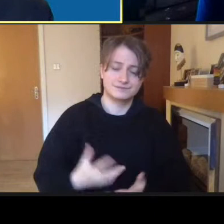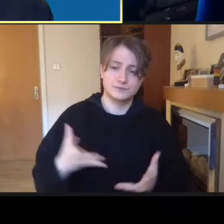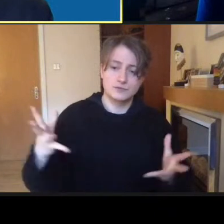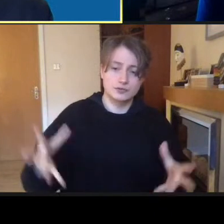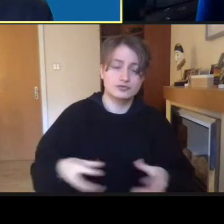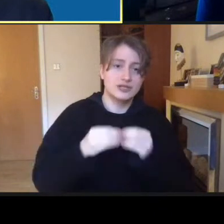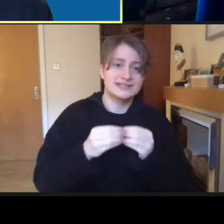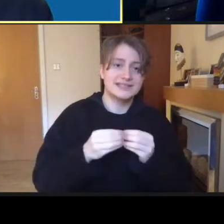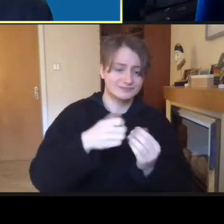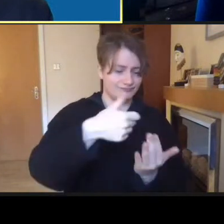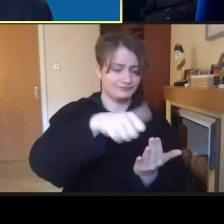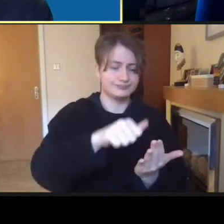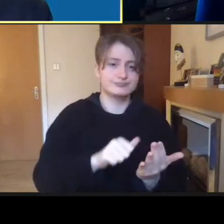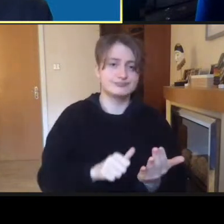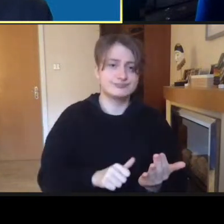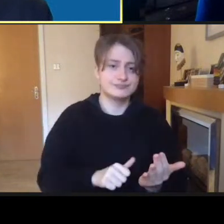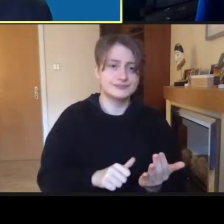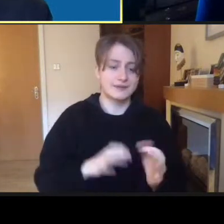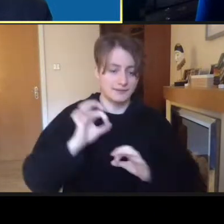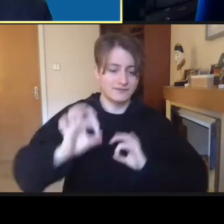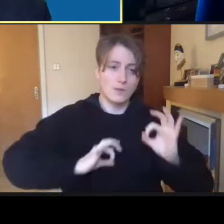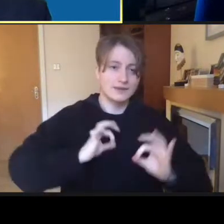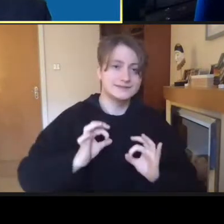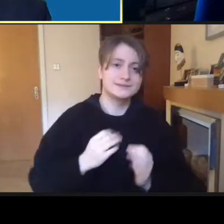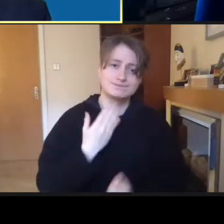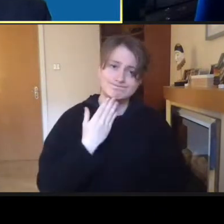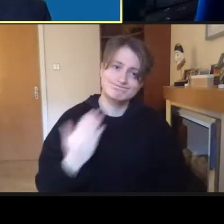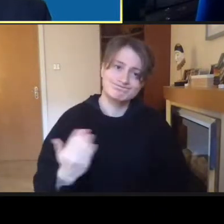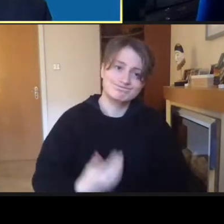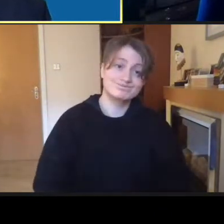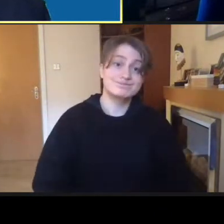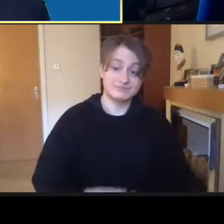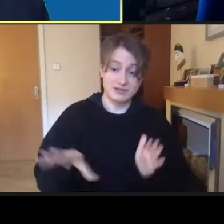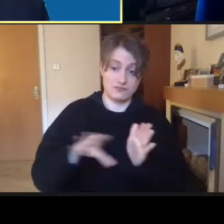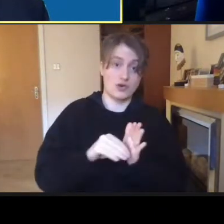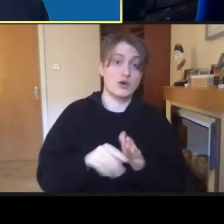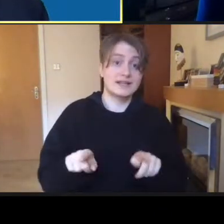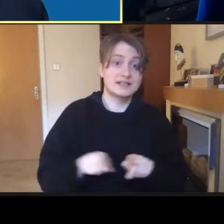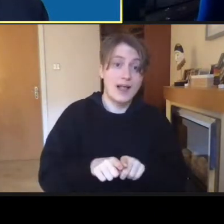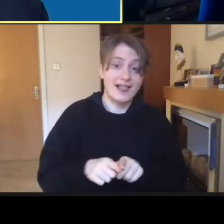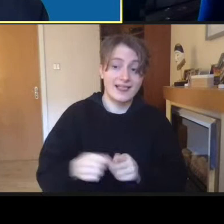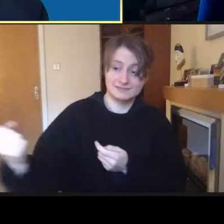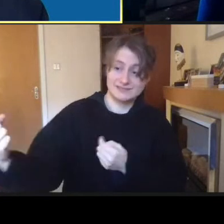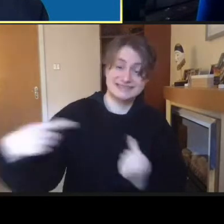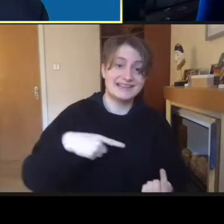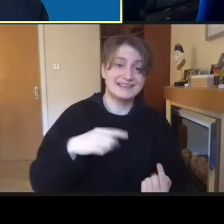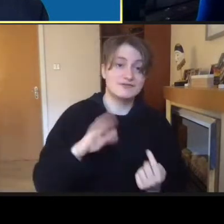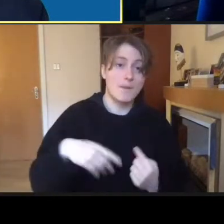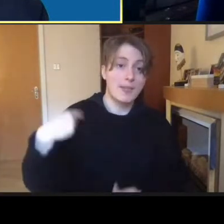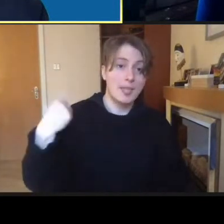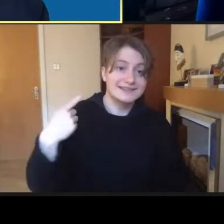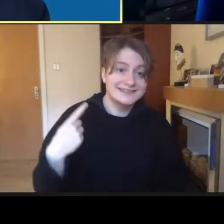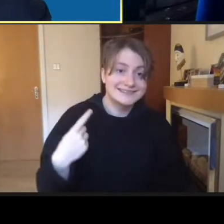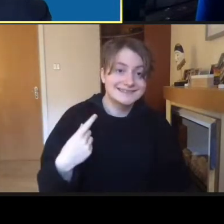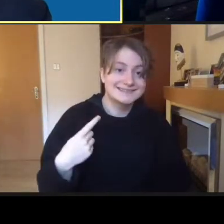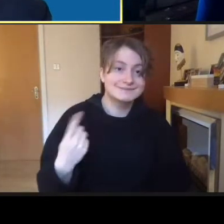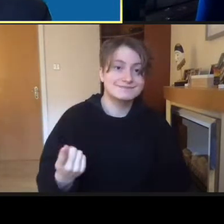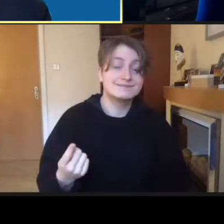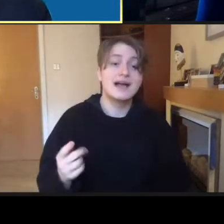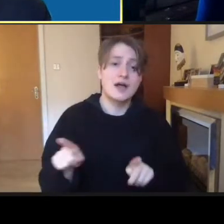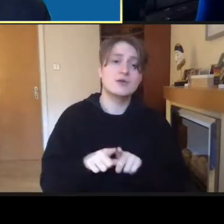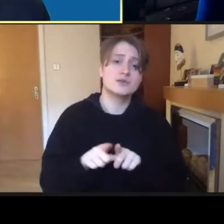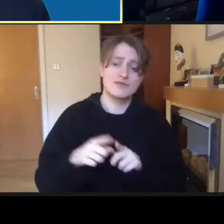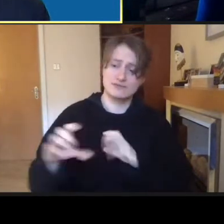an amazing performance, and for recording it and sending it up to us from London, and for your conversation